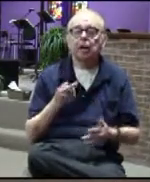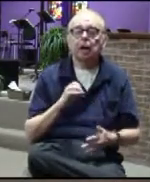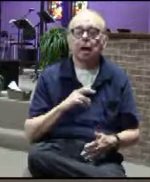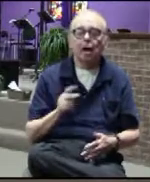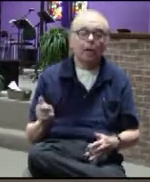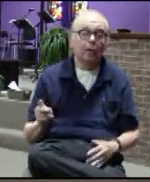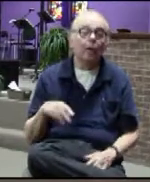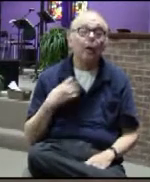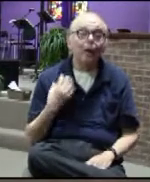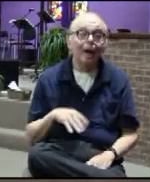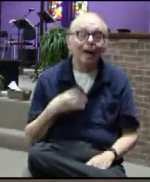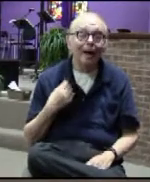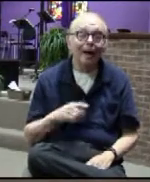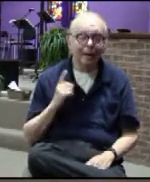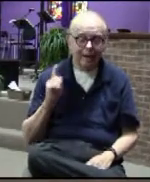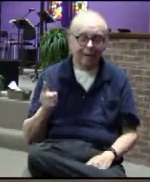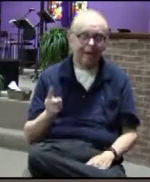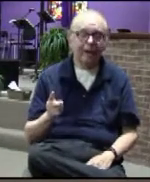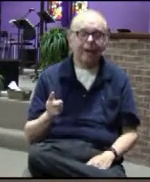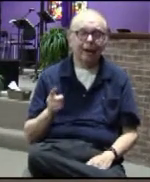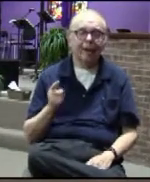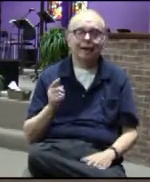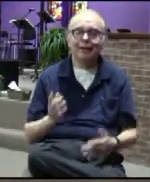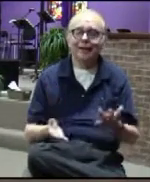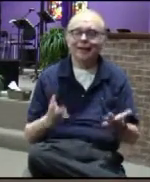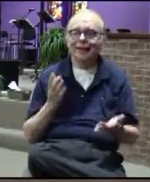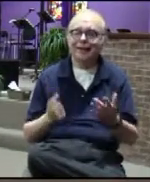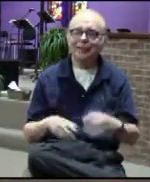oh yeah he's my BFF